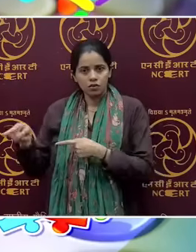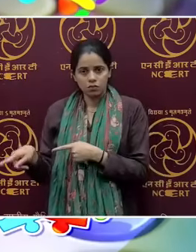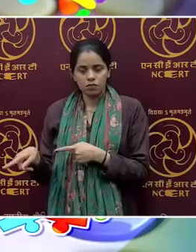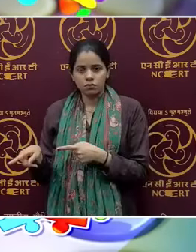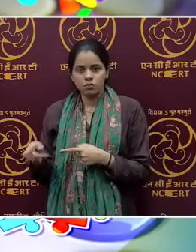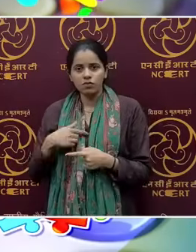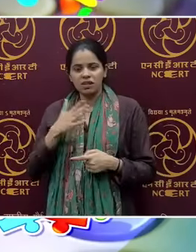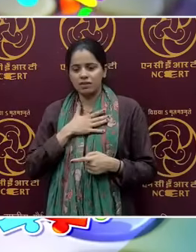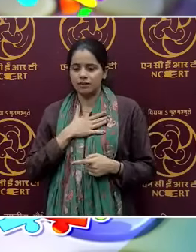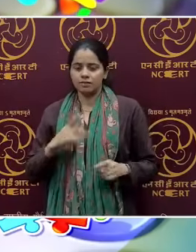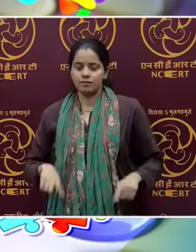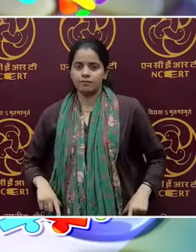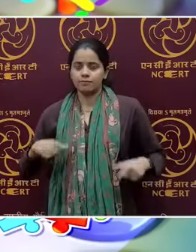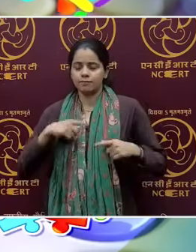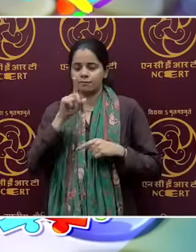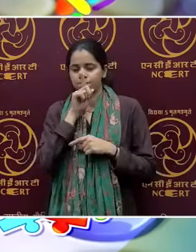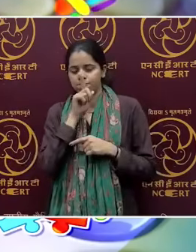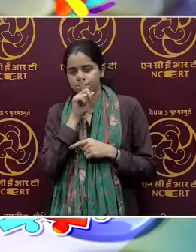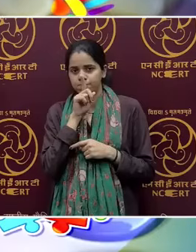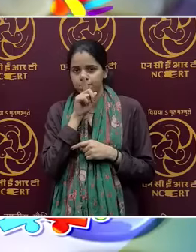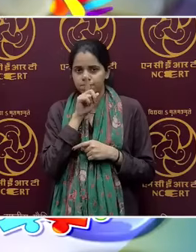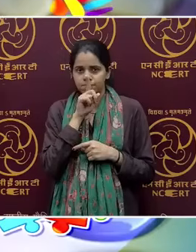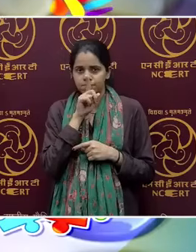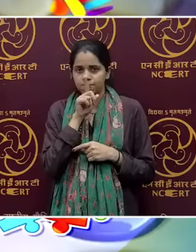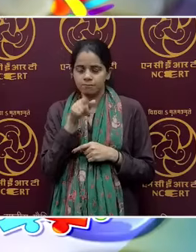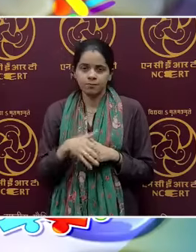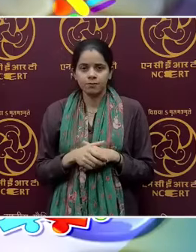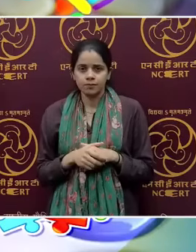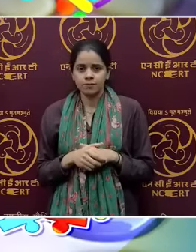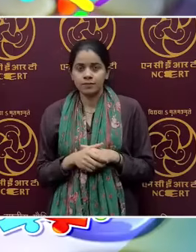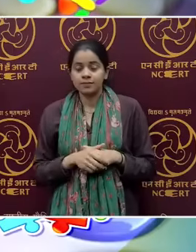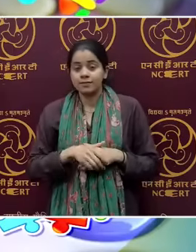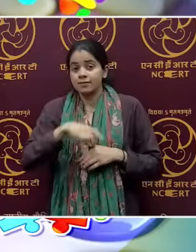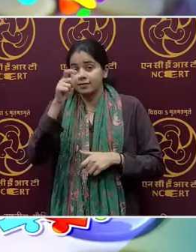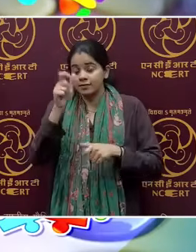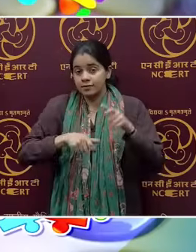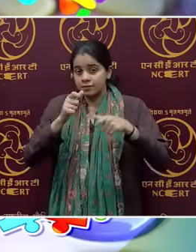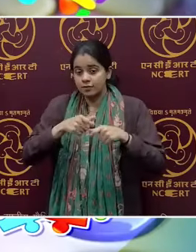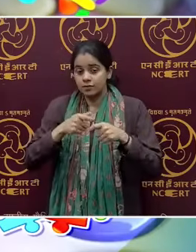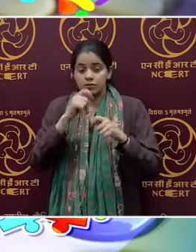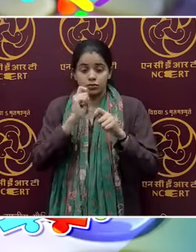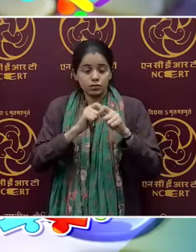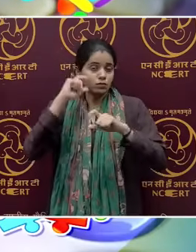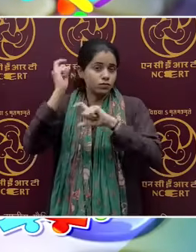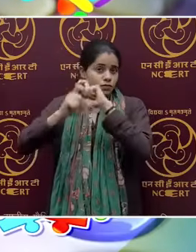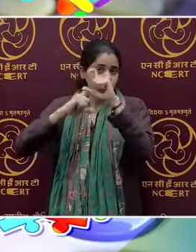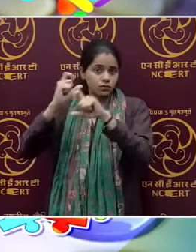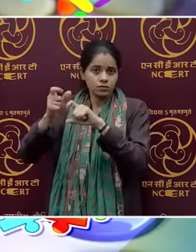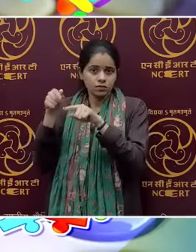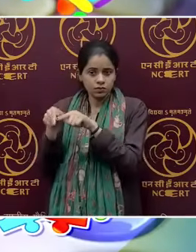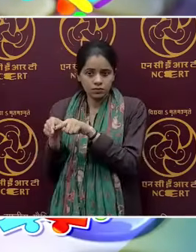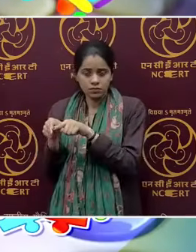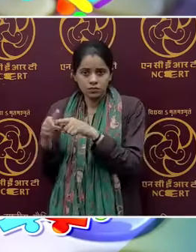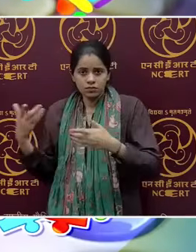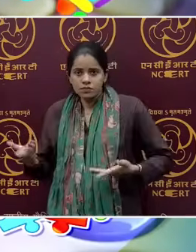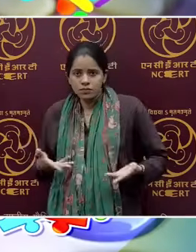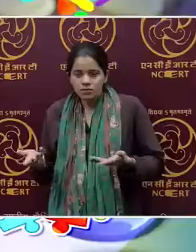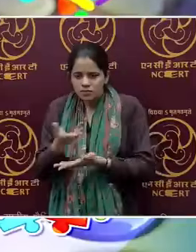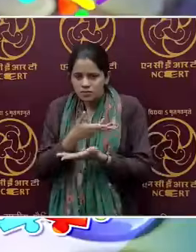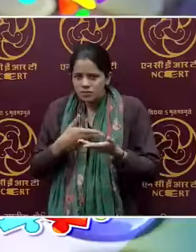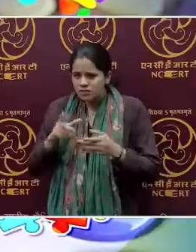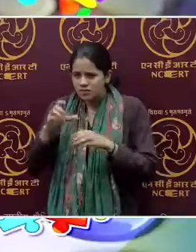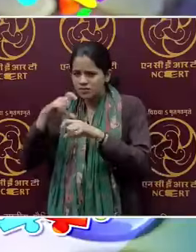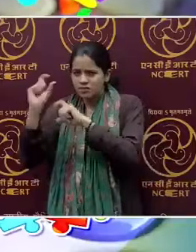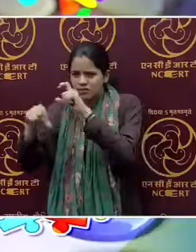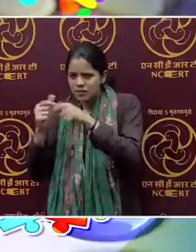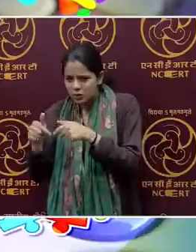survive. And in a company, we know people who are working in companies who've had this discussion, should I tell my